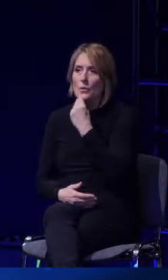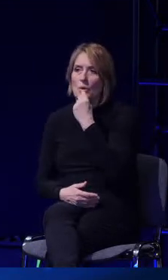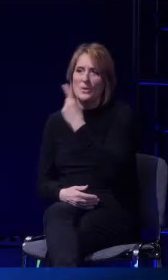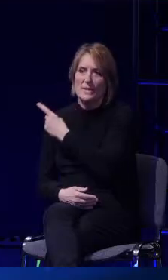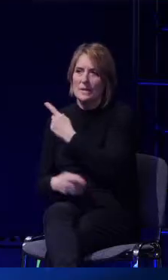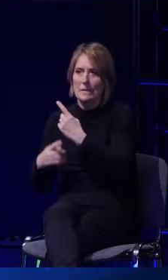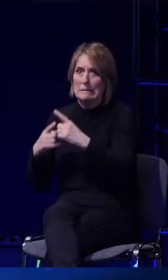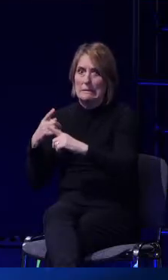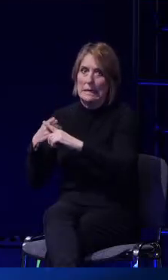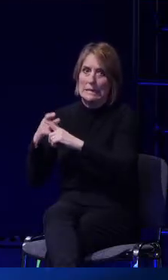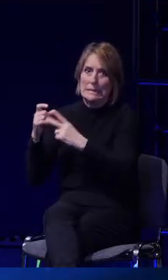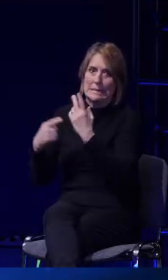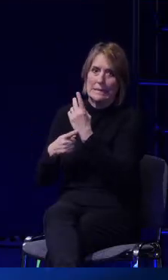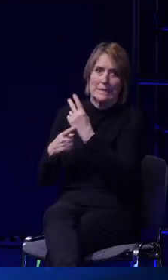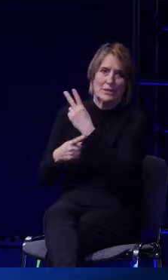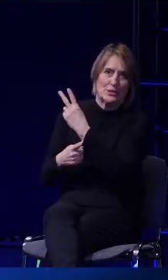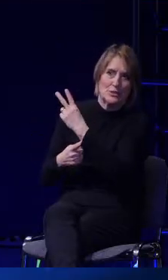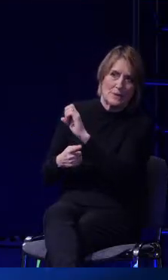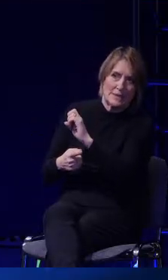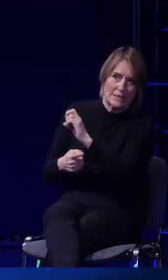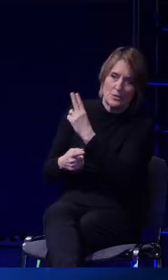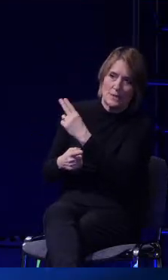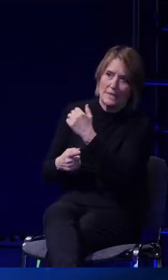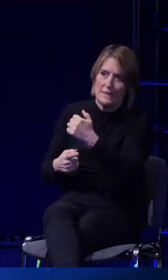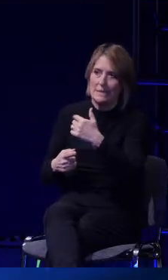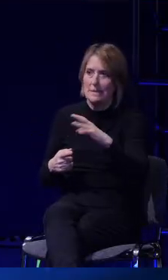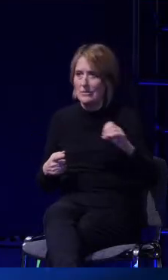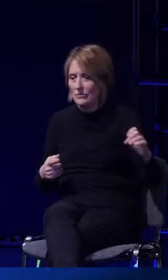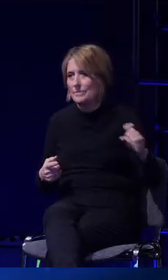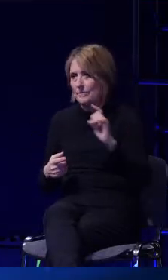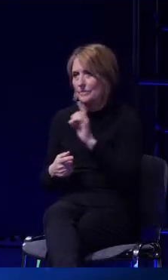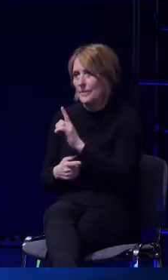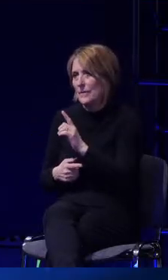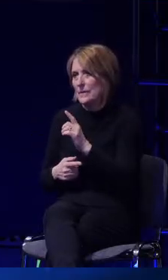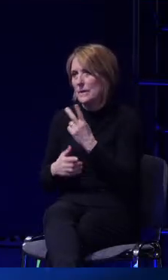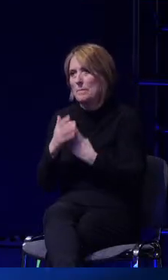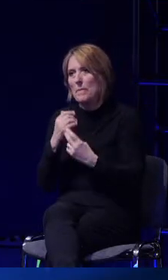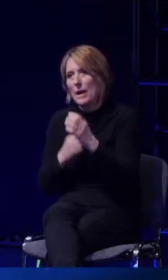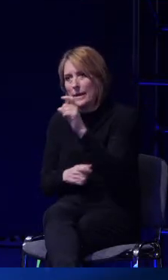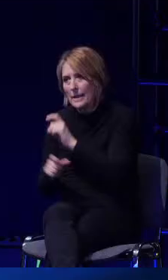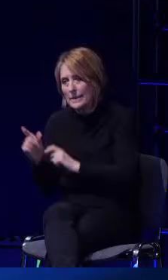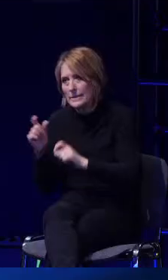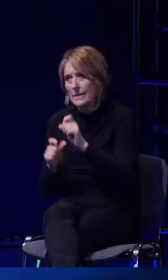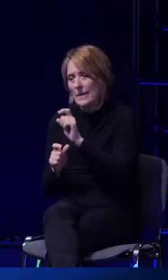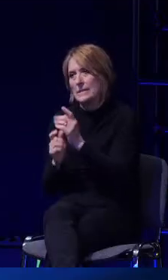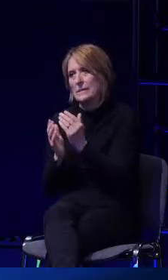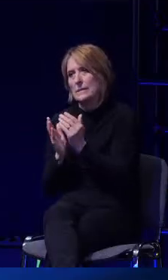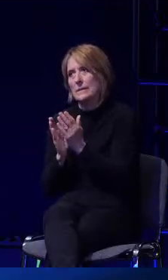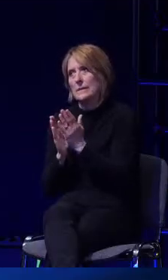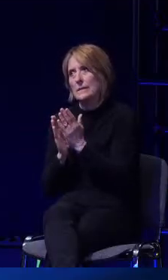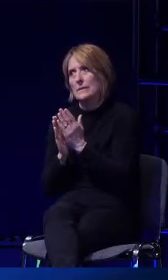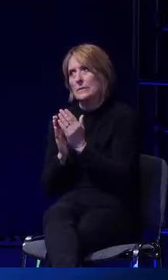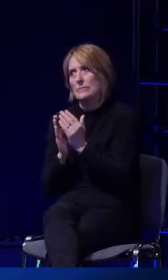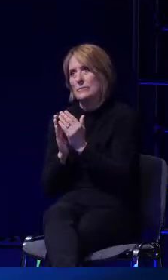XT 2600s. They were great. They are bicolor though, so that was more restricted.